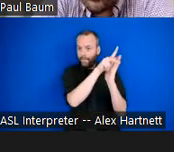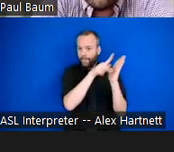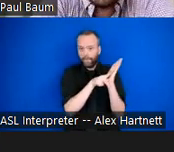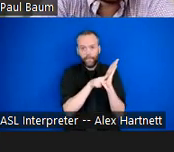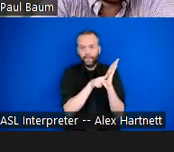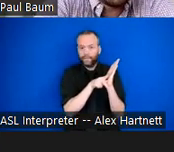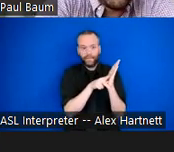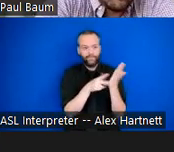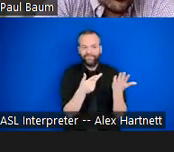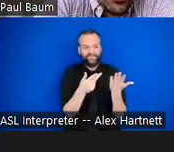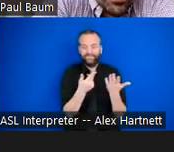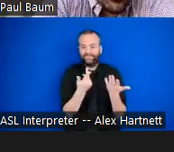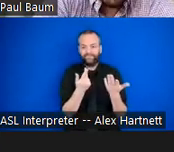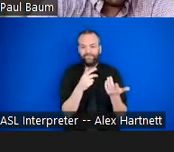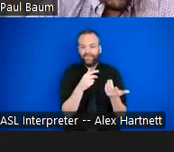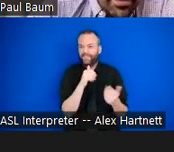passed.